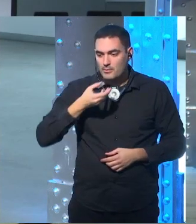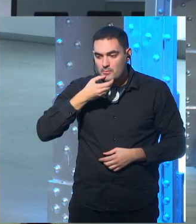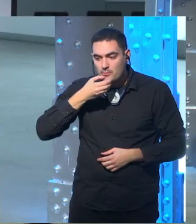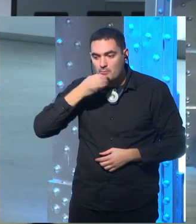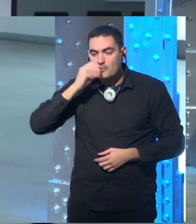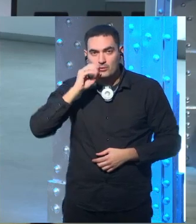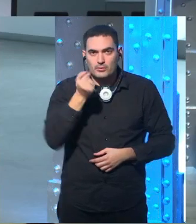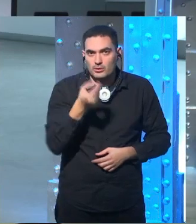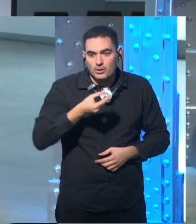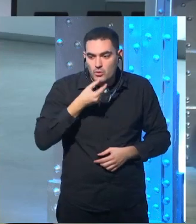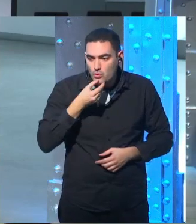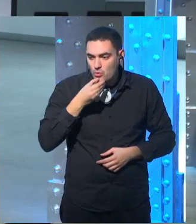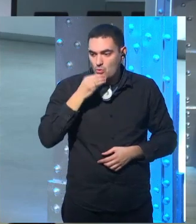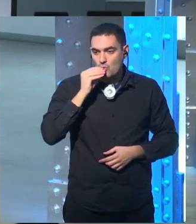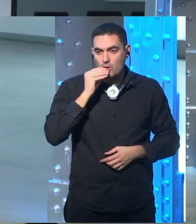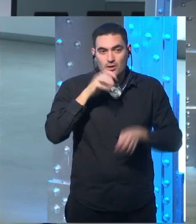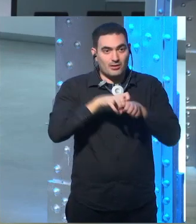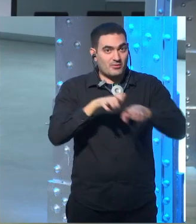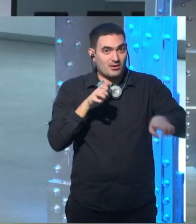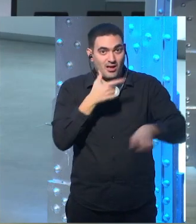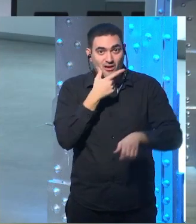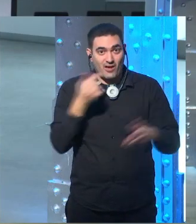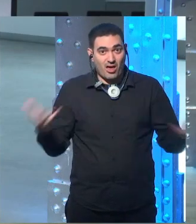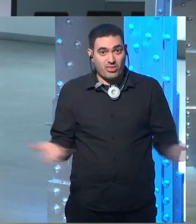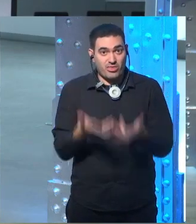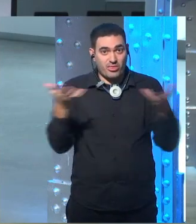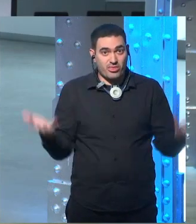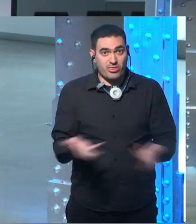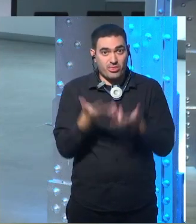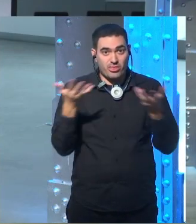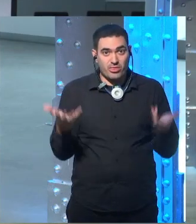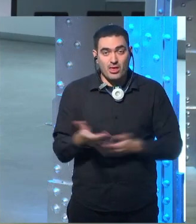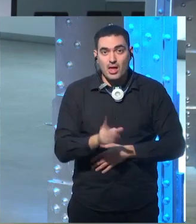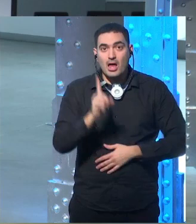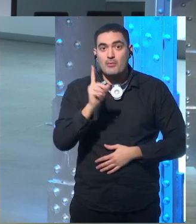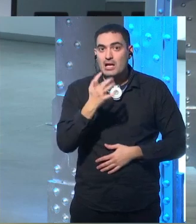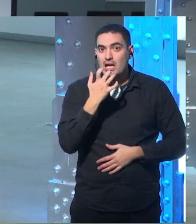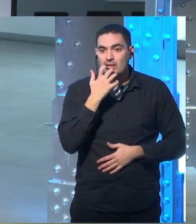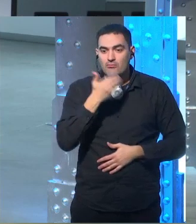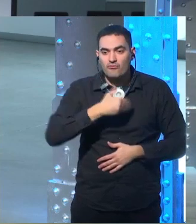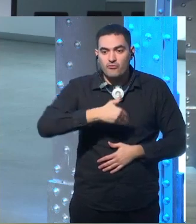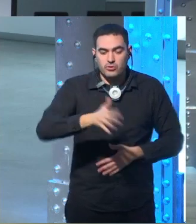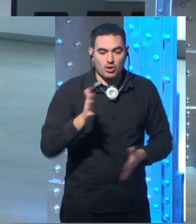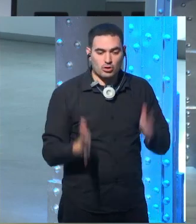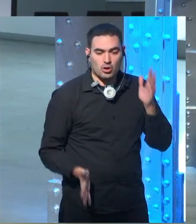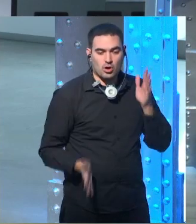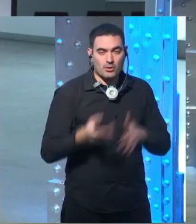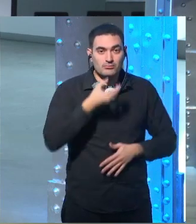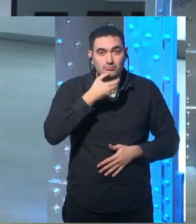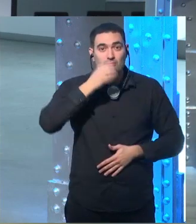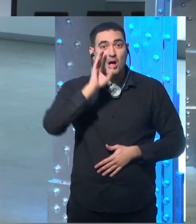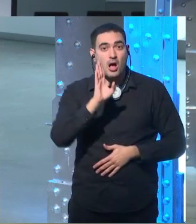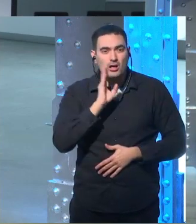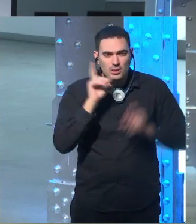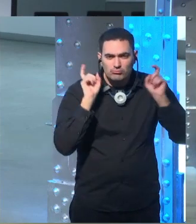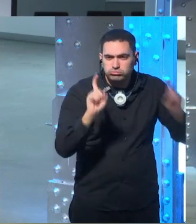most of us to do. But if you want to teach a robot to do it, it's actually not